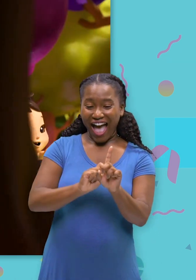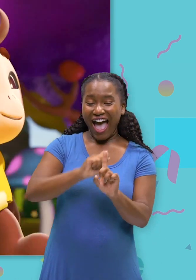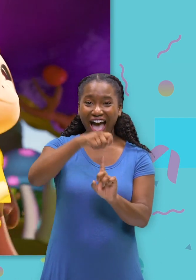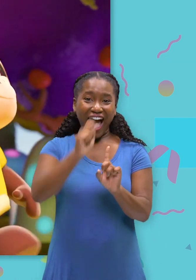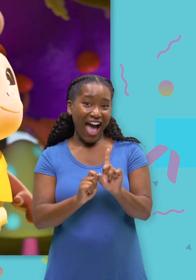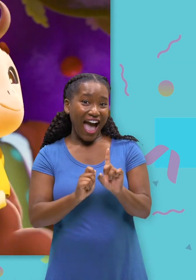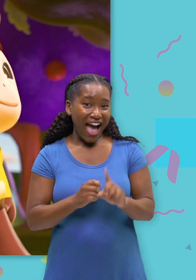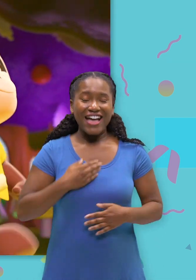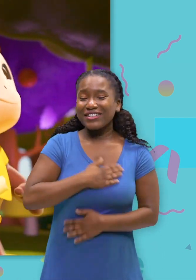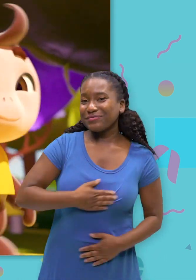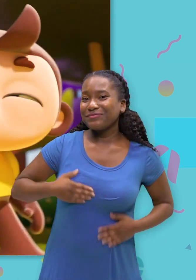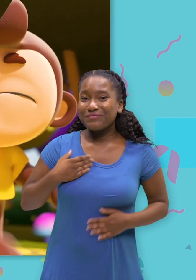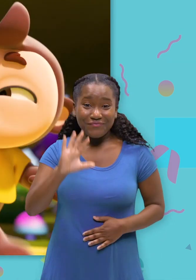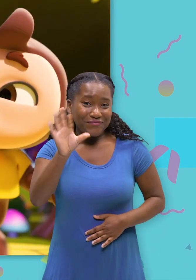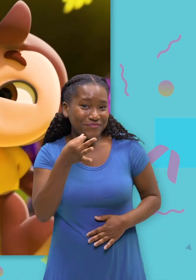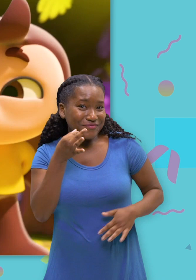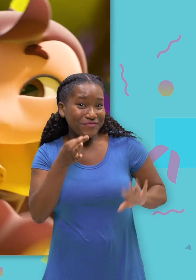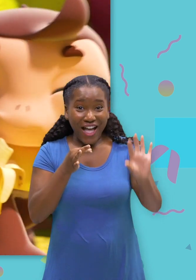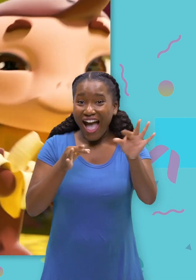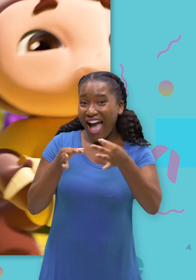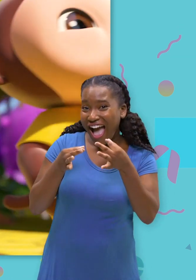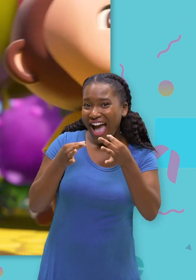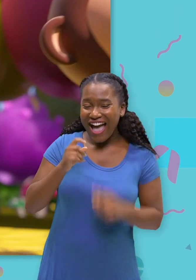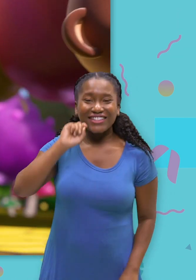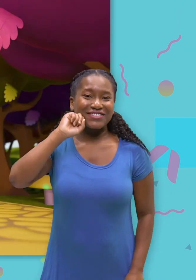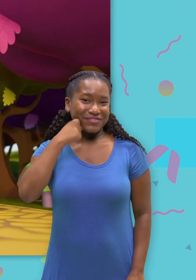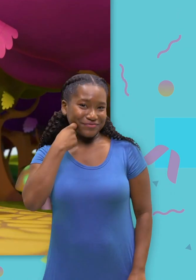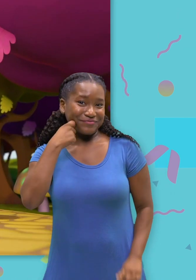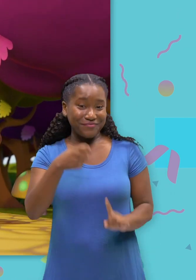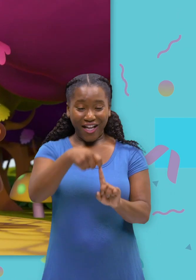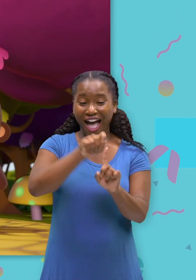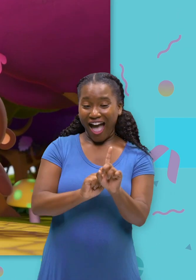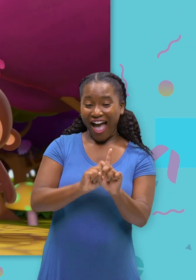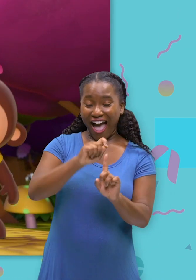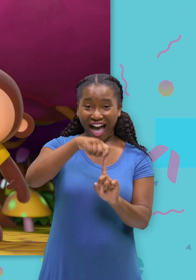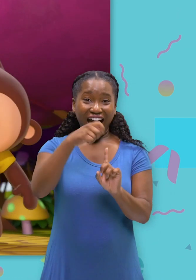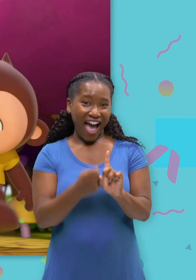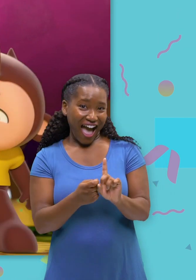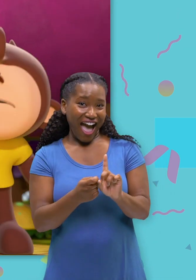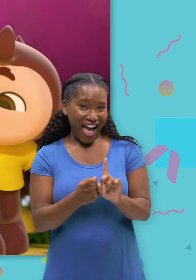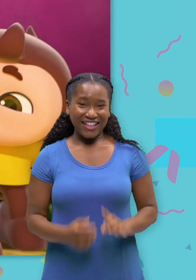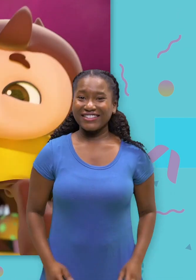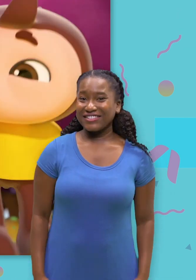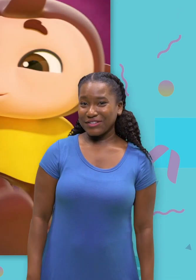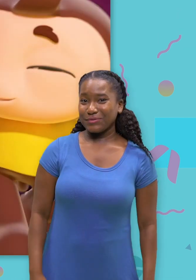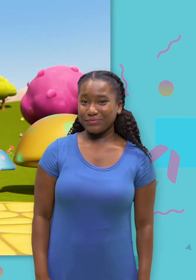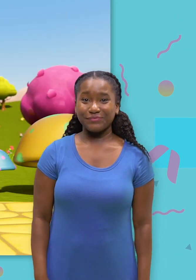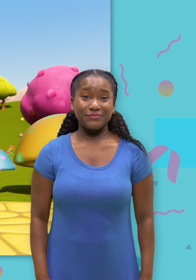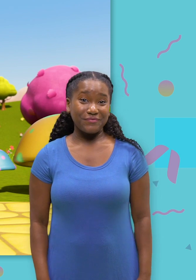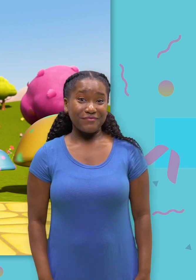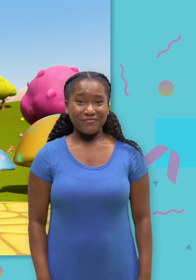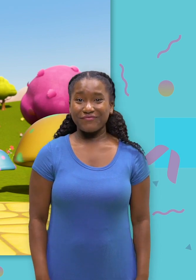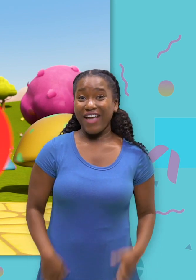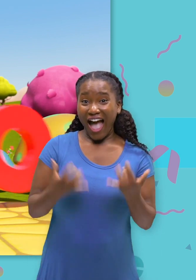bananas. I like to eat, eat, eat eyeples and bananas.